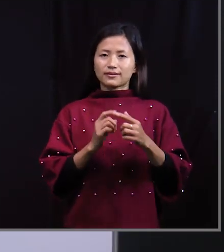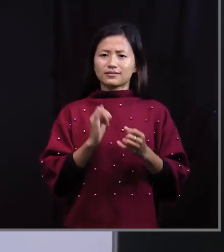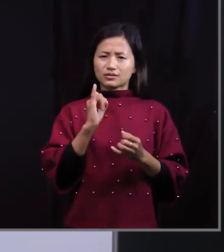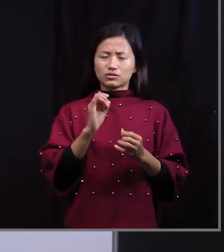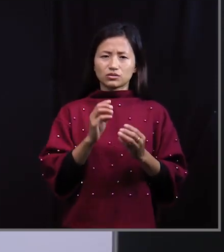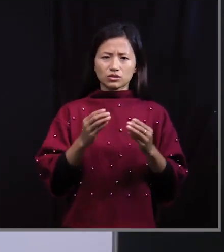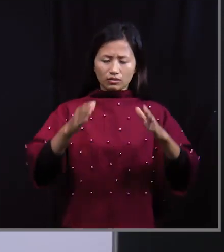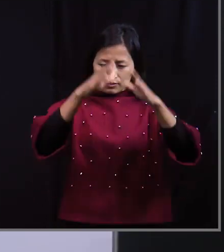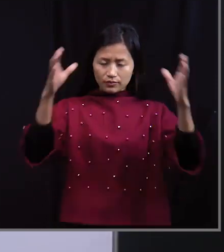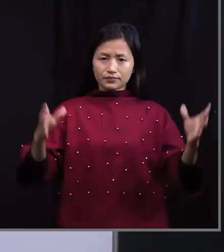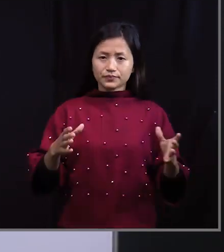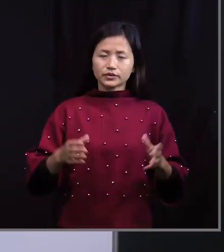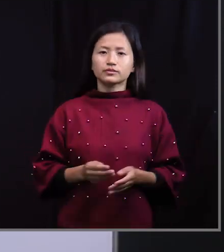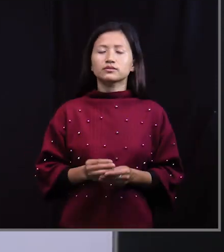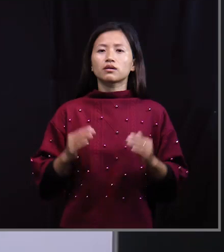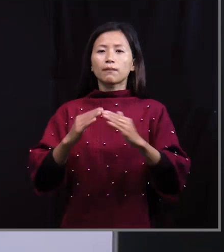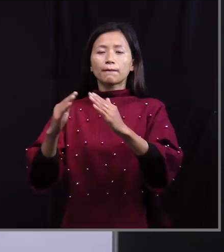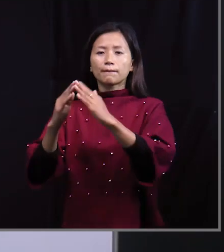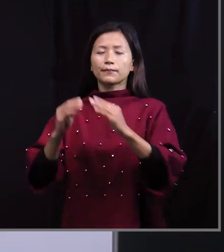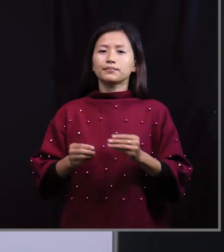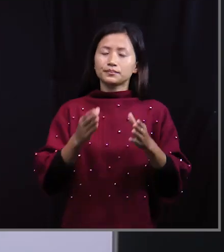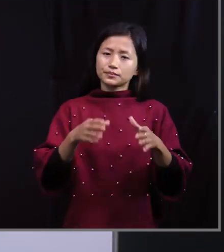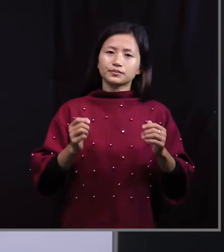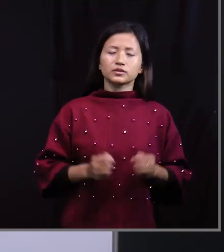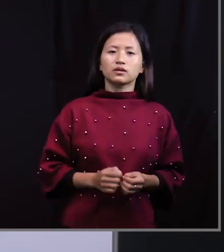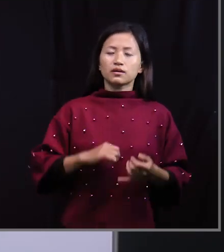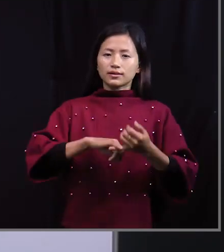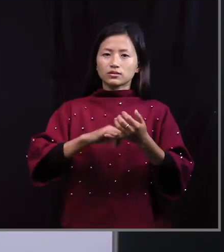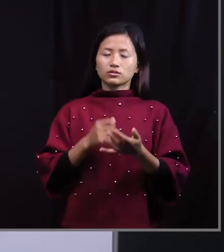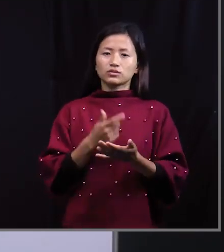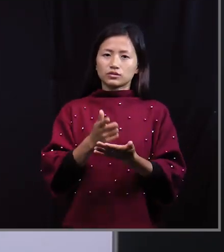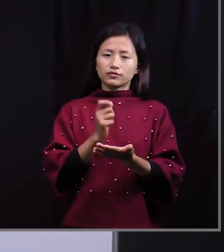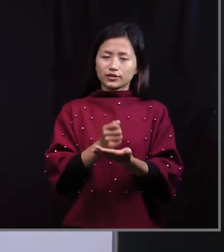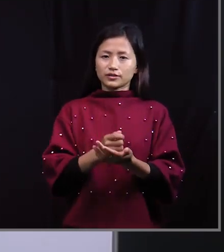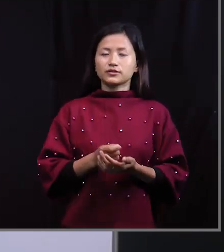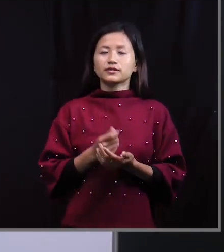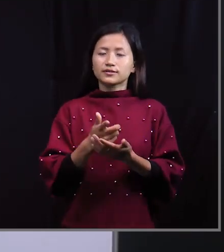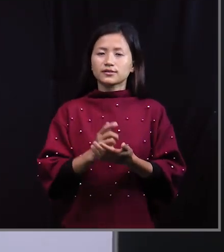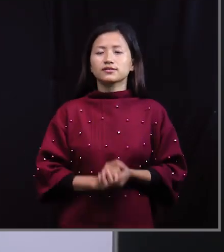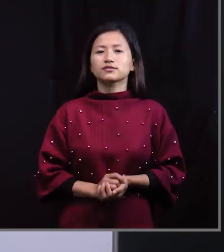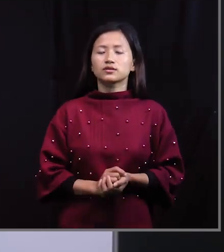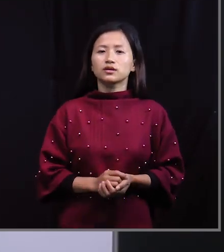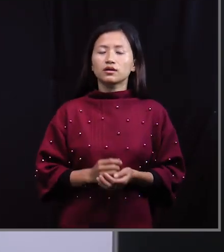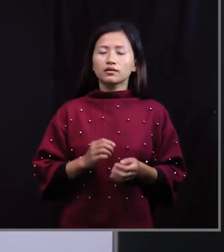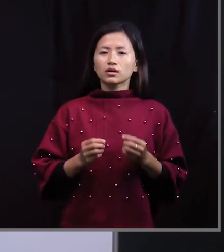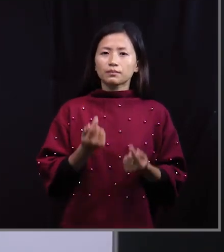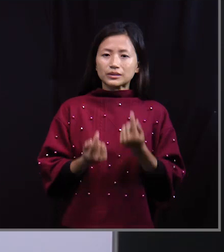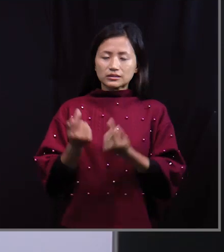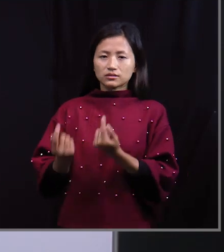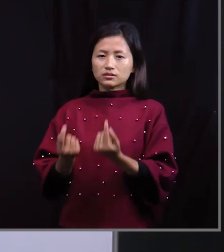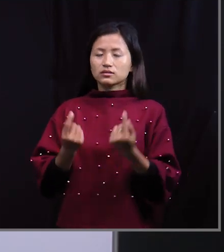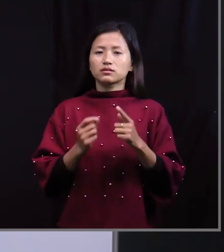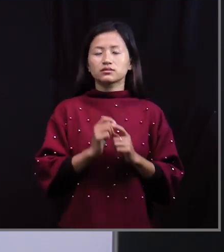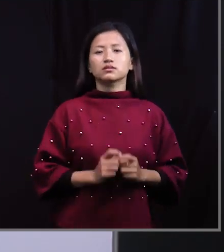institutions, banks and financial assistance, sources of financial assistance. Competitors are your rival companies,